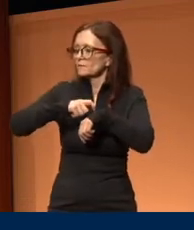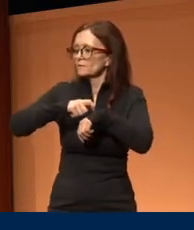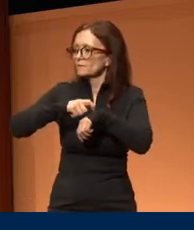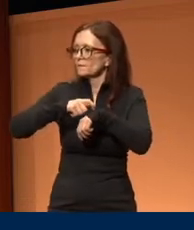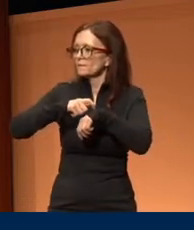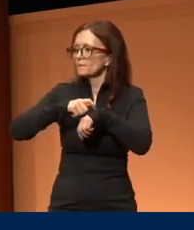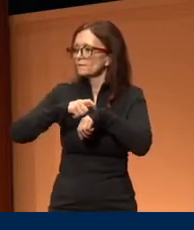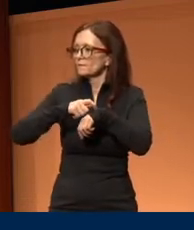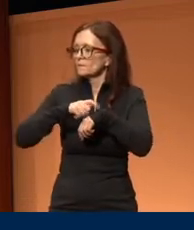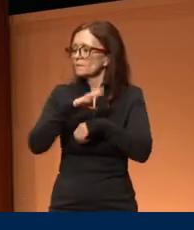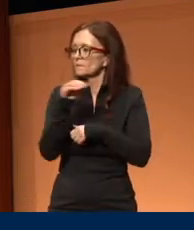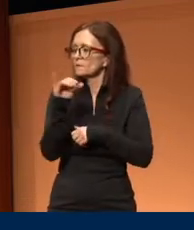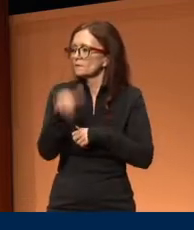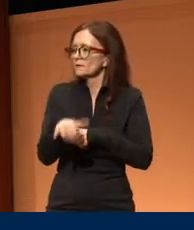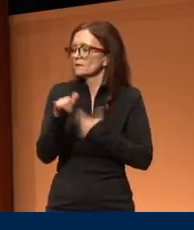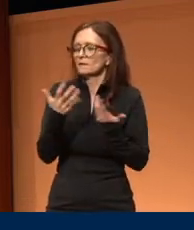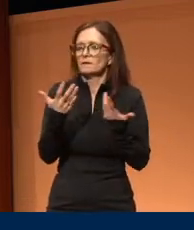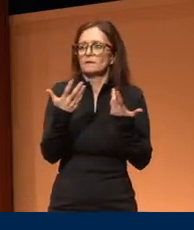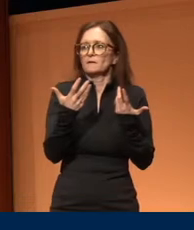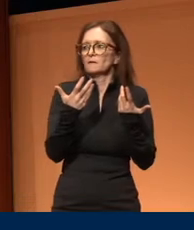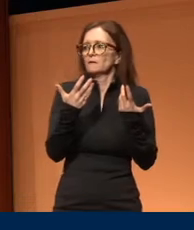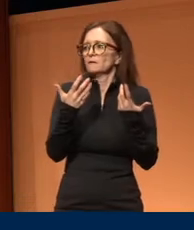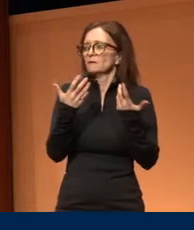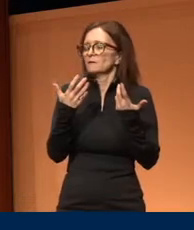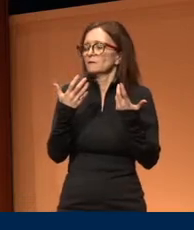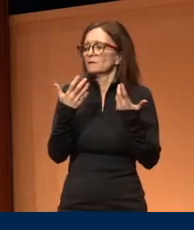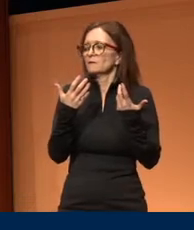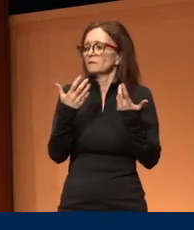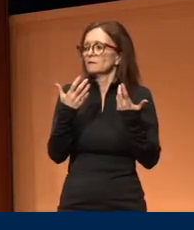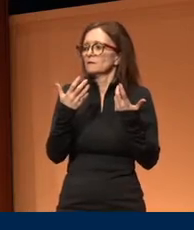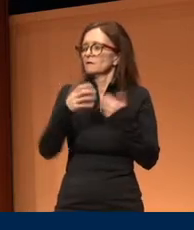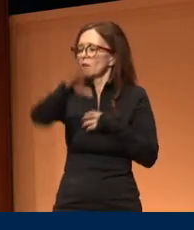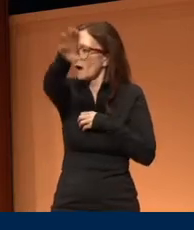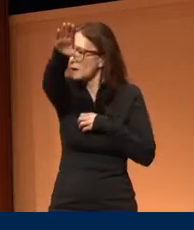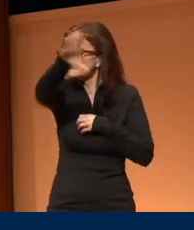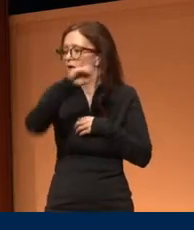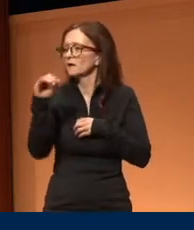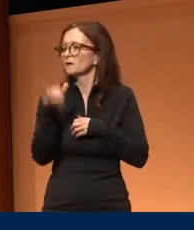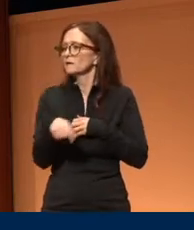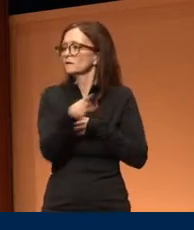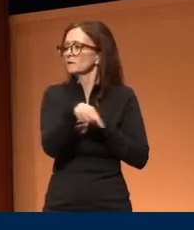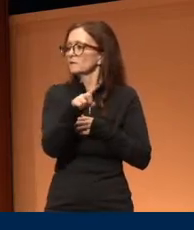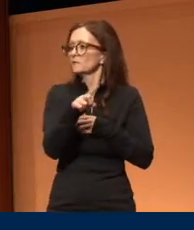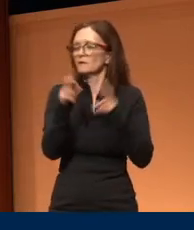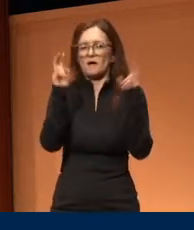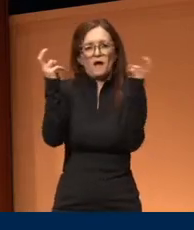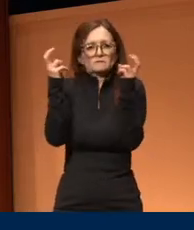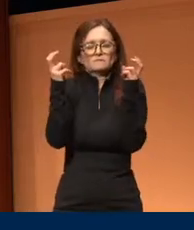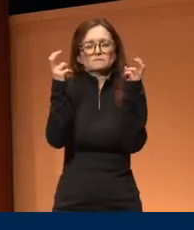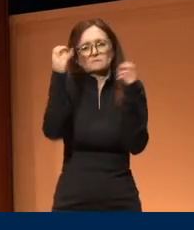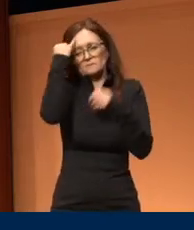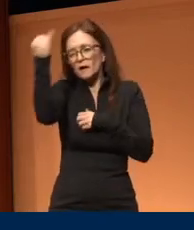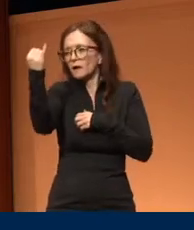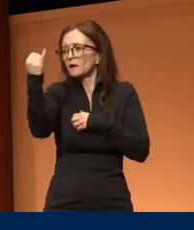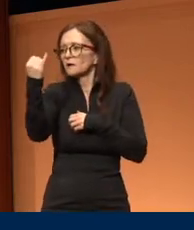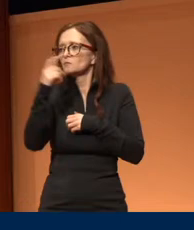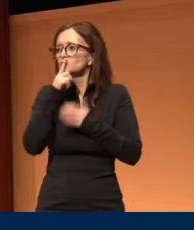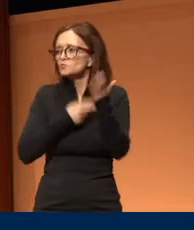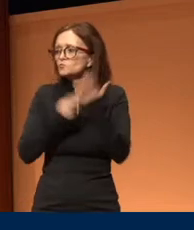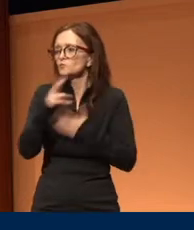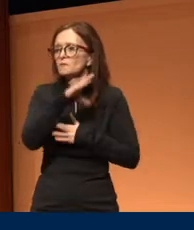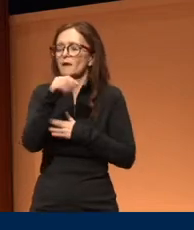the totalitarian regime and the Nazis completely based, like grounded on this idea of truth and this